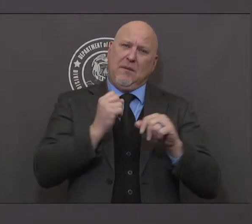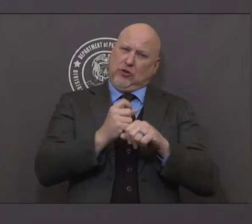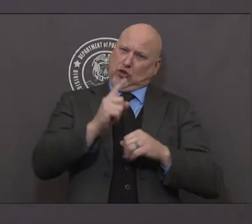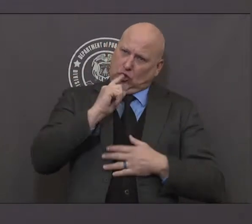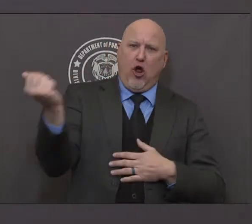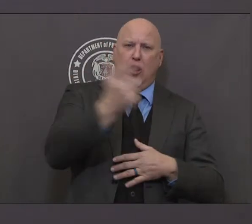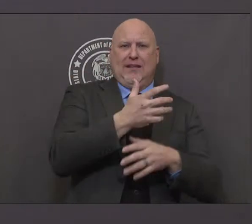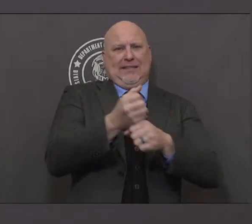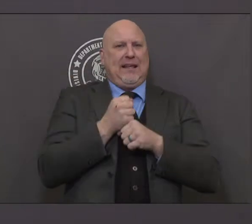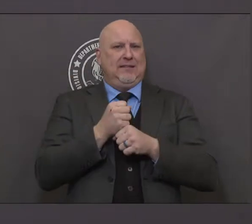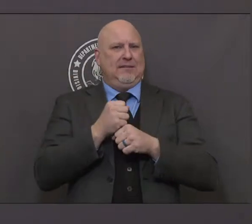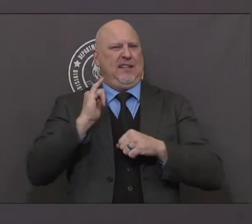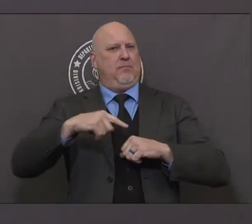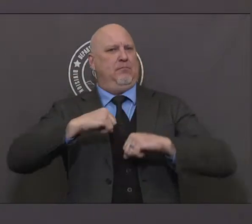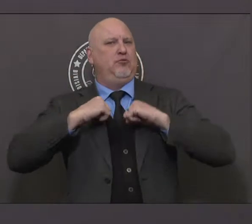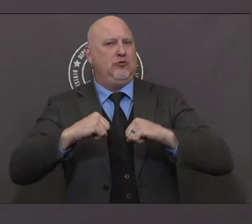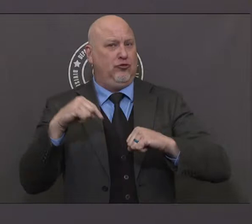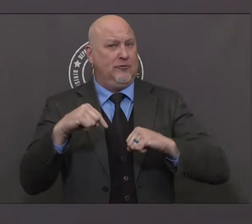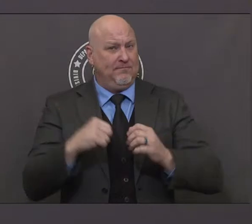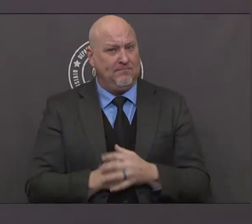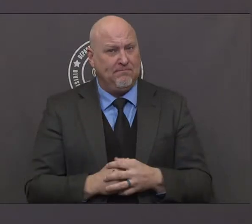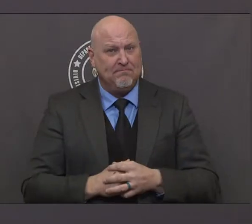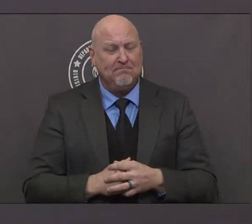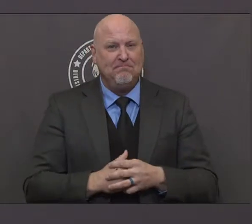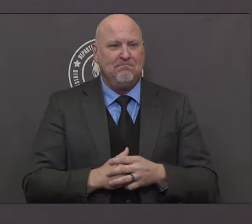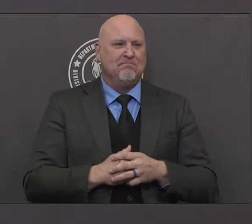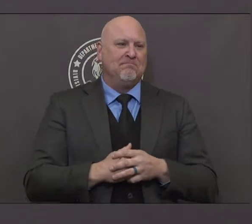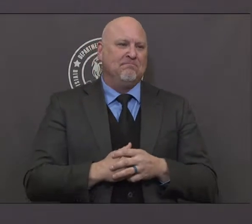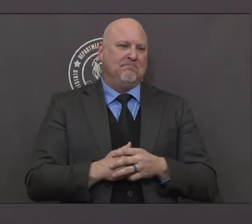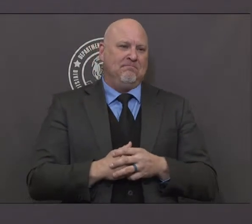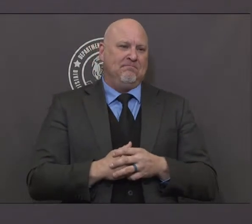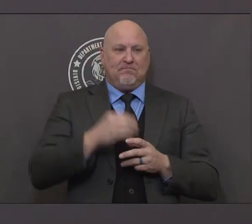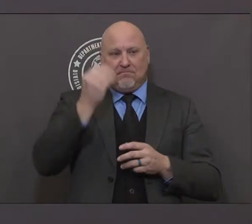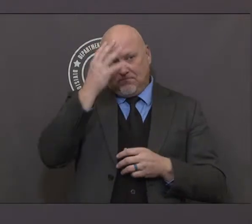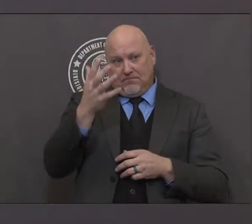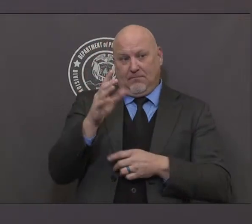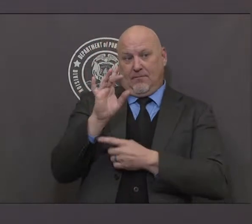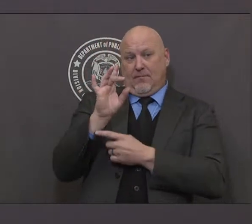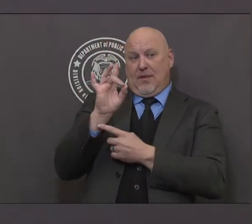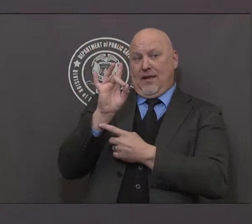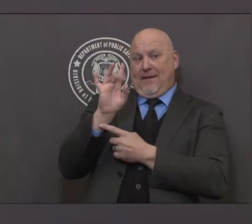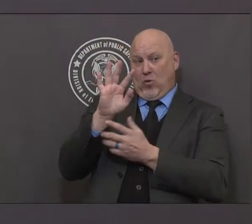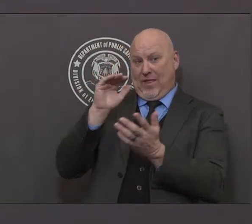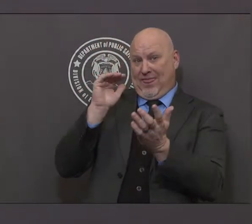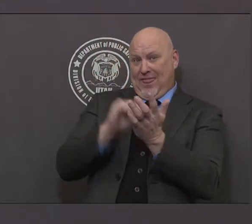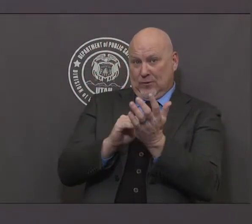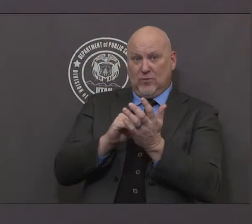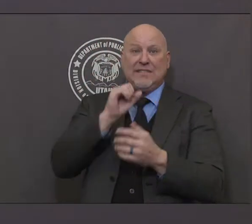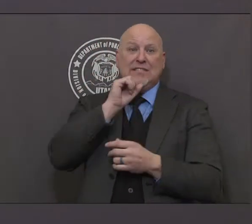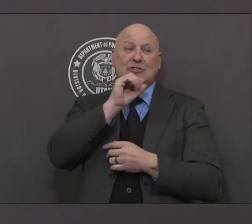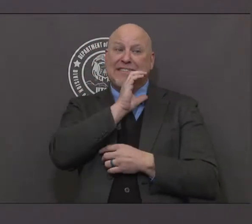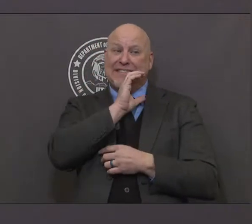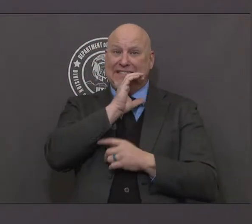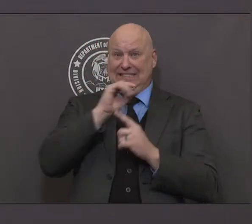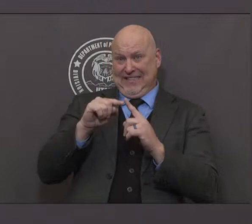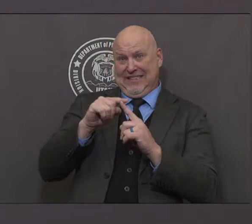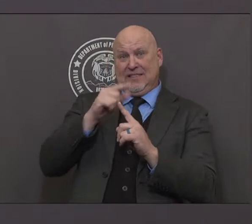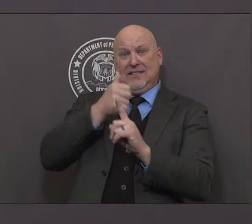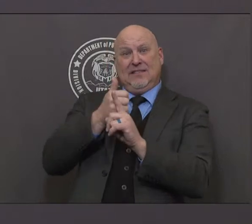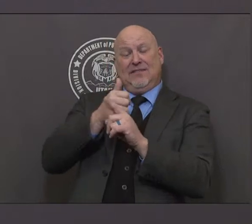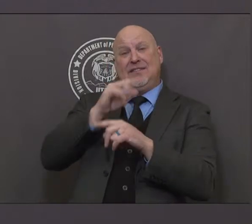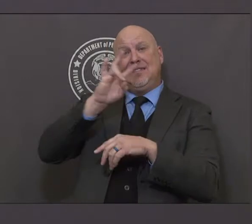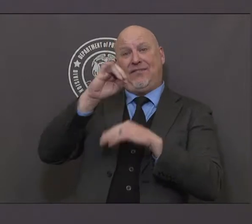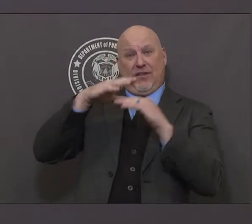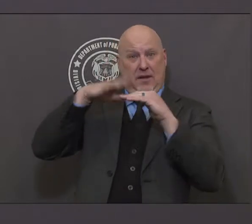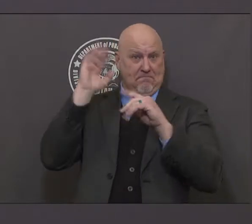promised, as I mentioned, we have 84,000 of our seniors over the age of 70 and older who have been vaccinated so